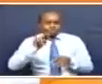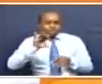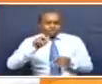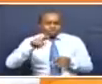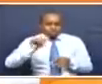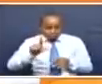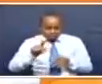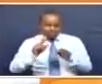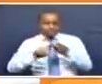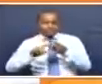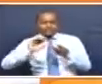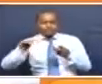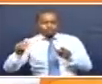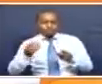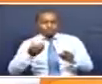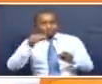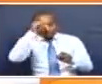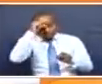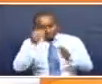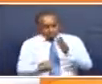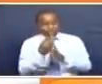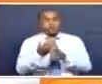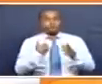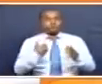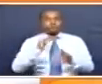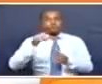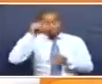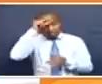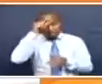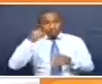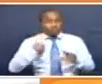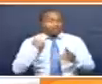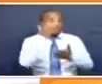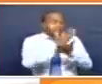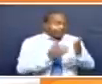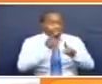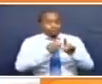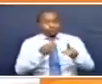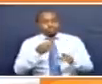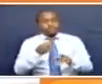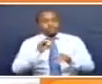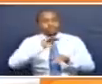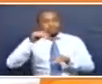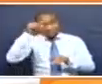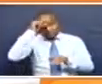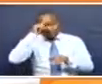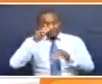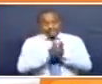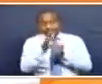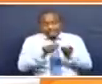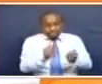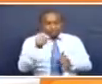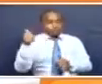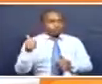county governments. And there was a lot of duplication. You had staff seconded from the national government. And all this has not been addressed. To address